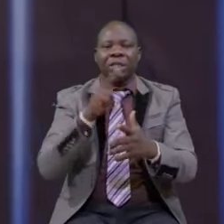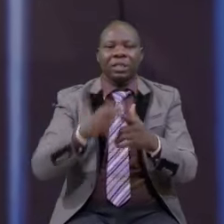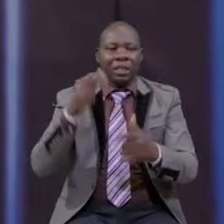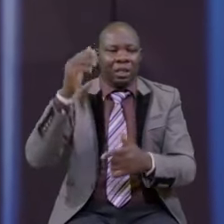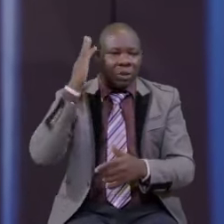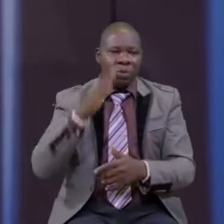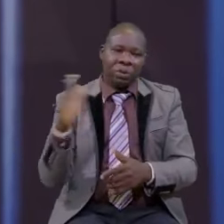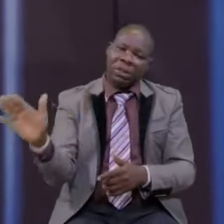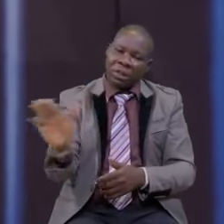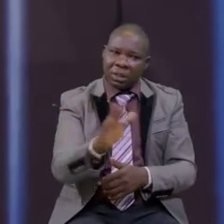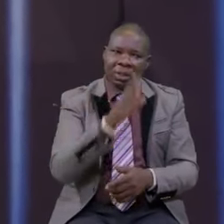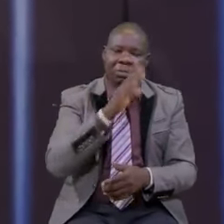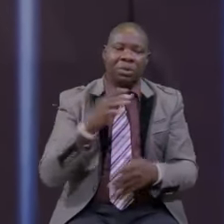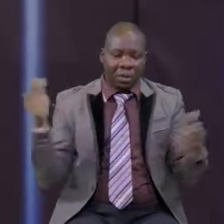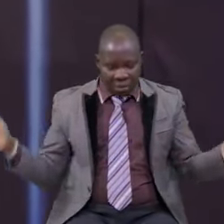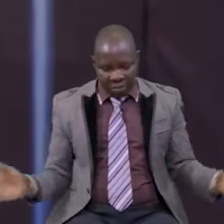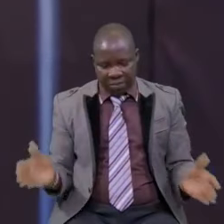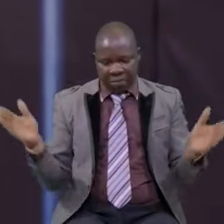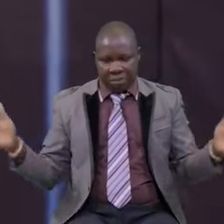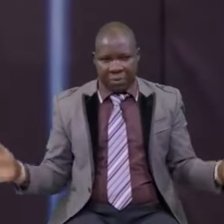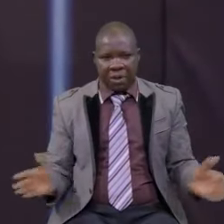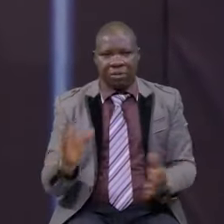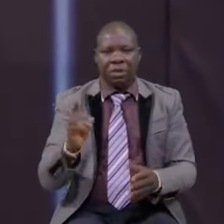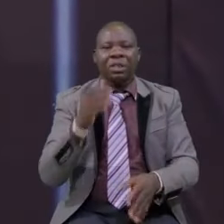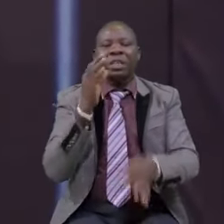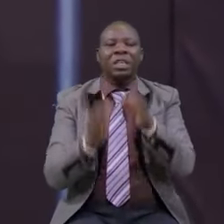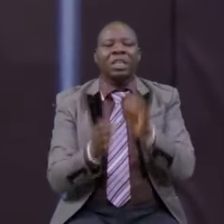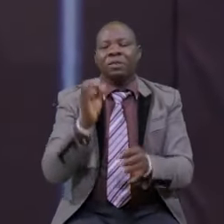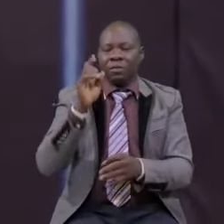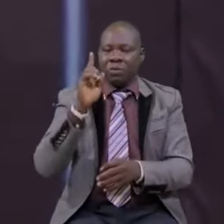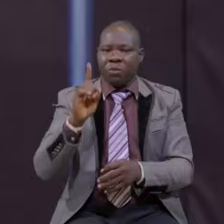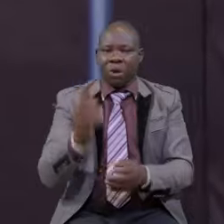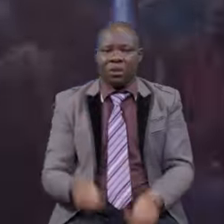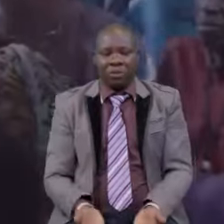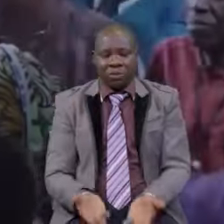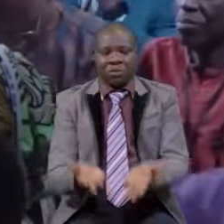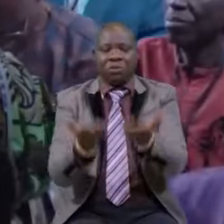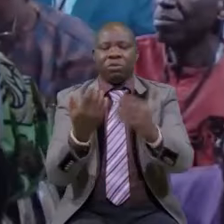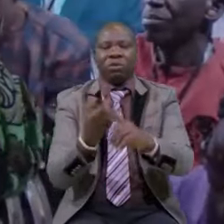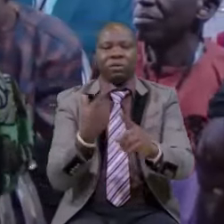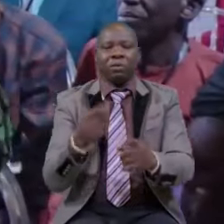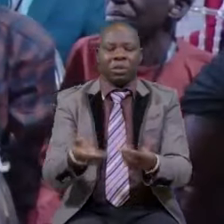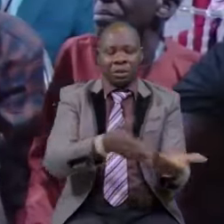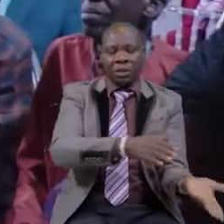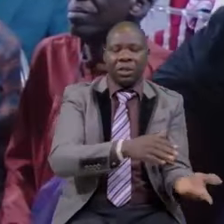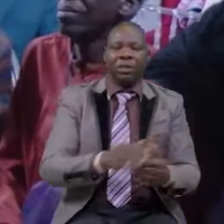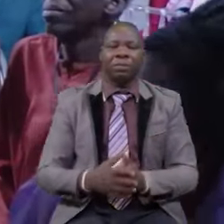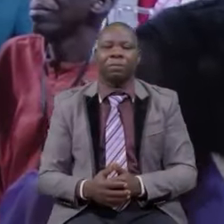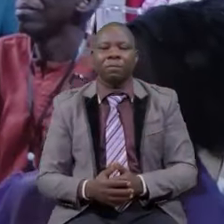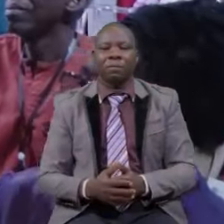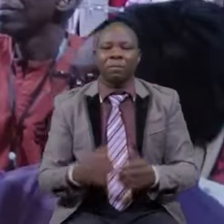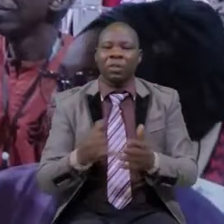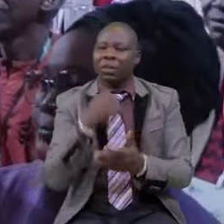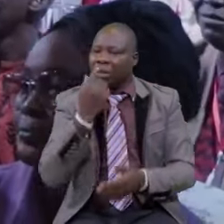they be persuaded, though one rose from the dead. It tells